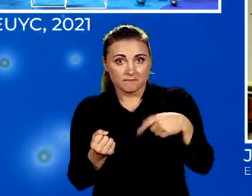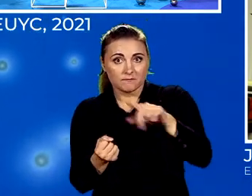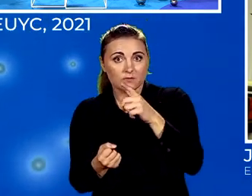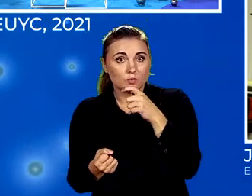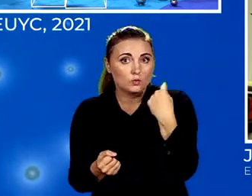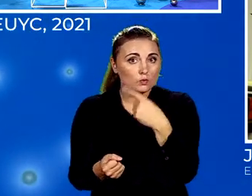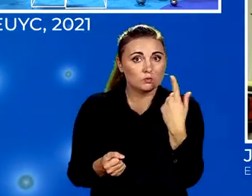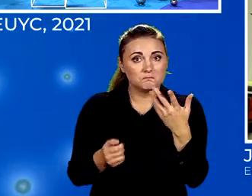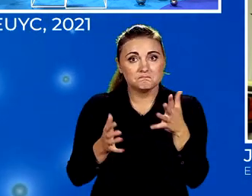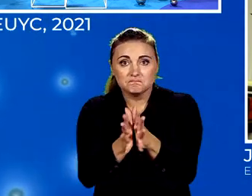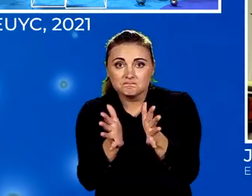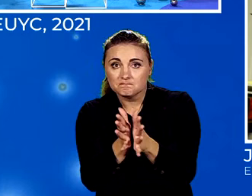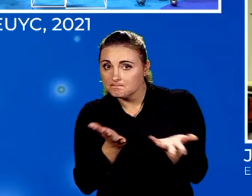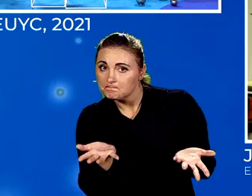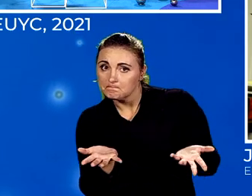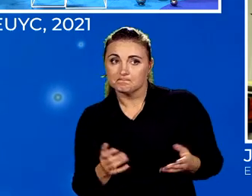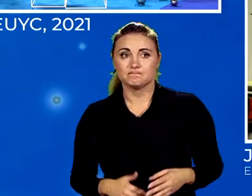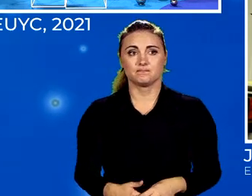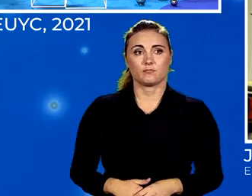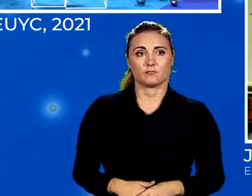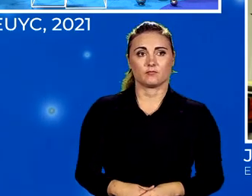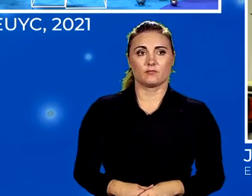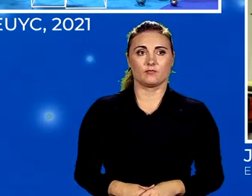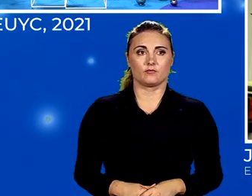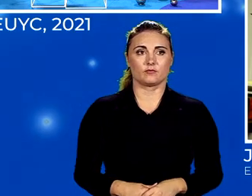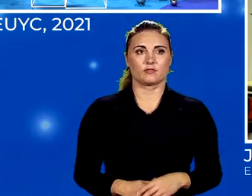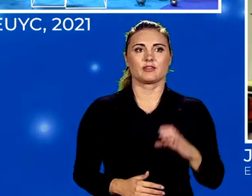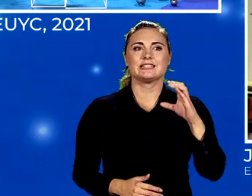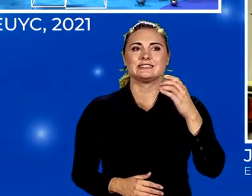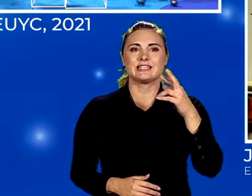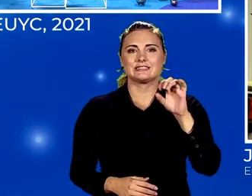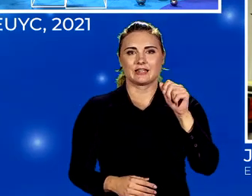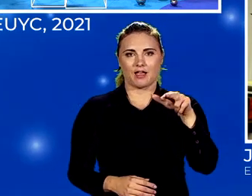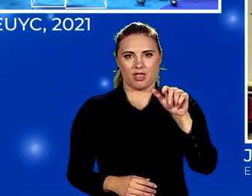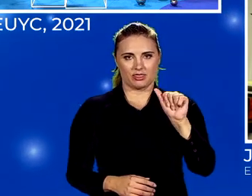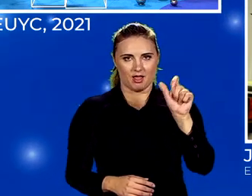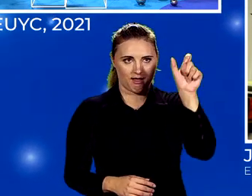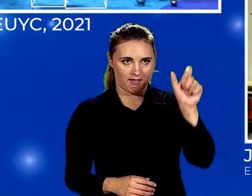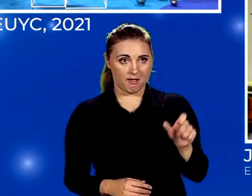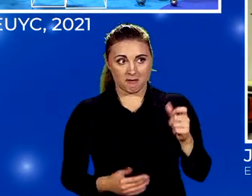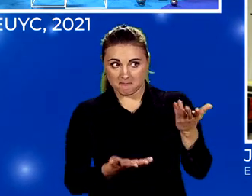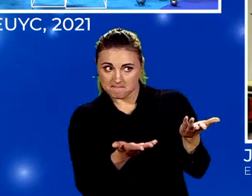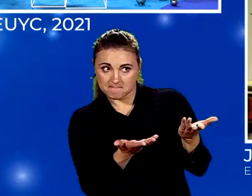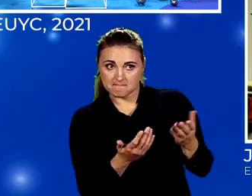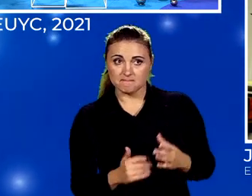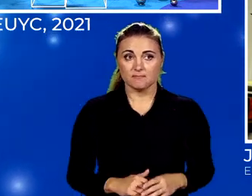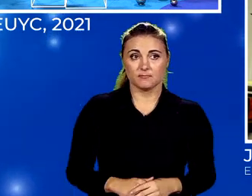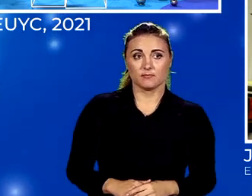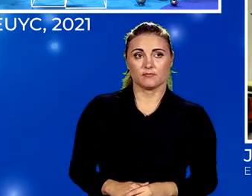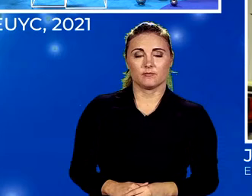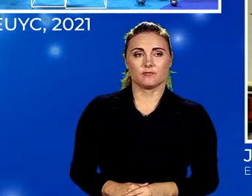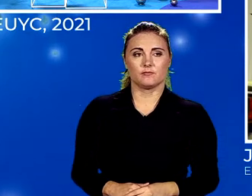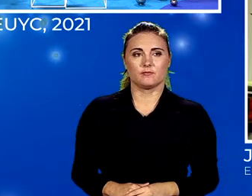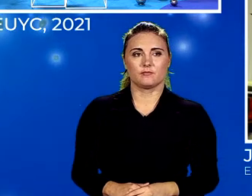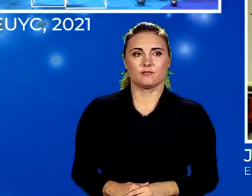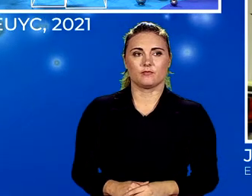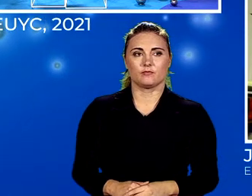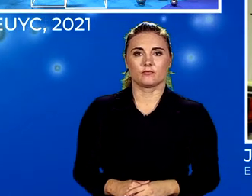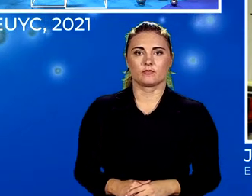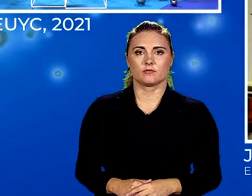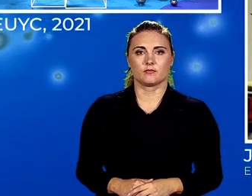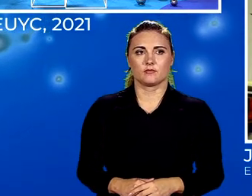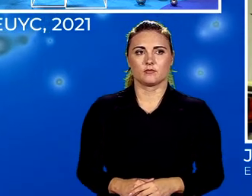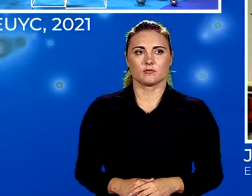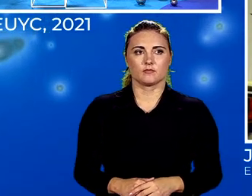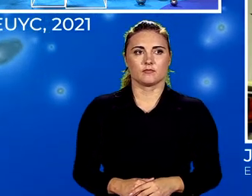doing on mobilization of diverse groups of young people? Well, of course, the